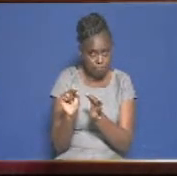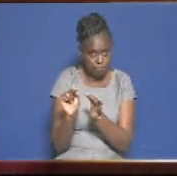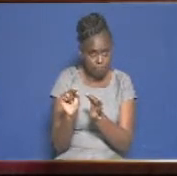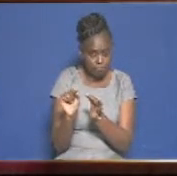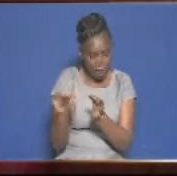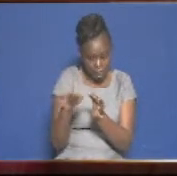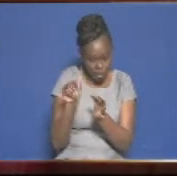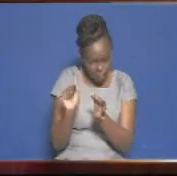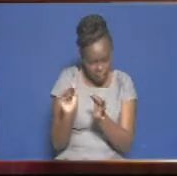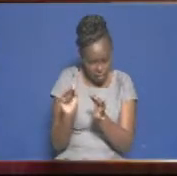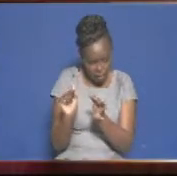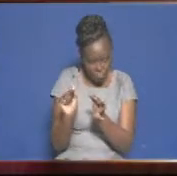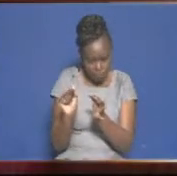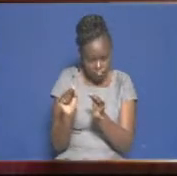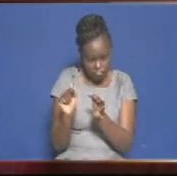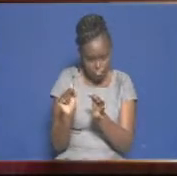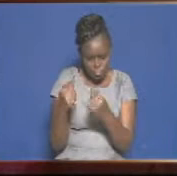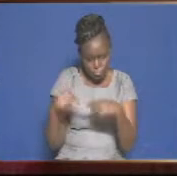areas which would spur